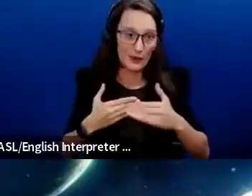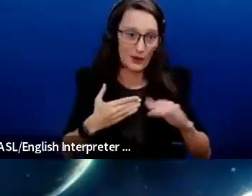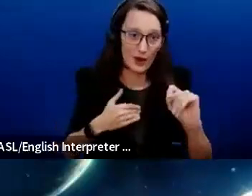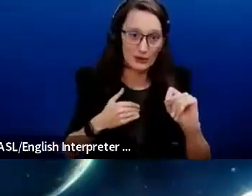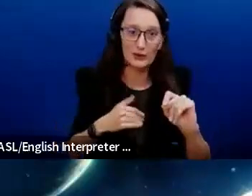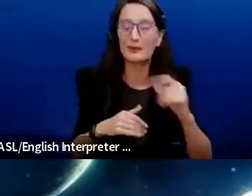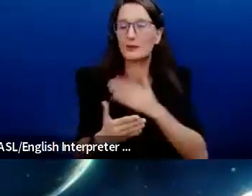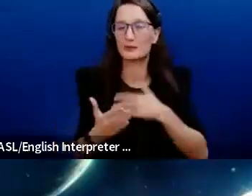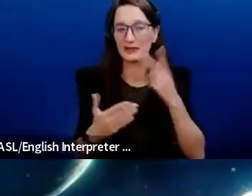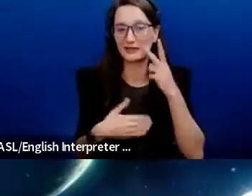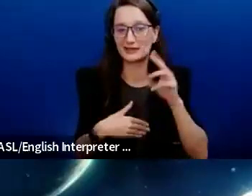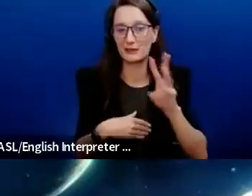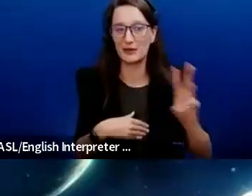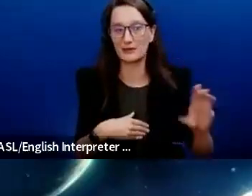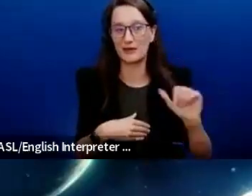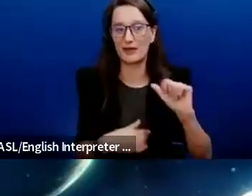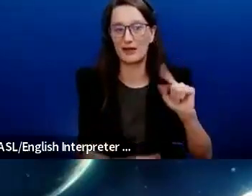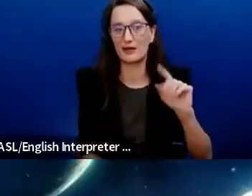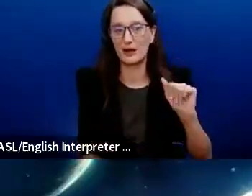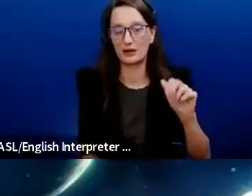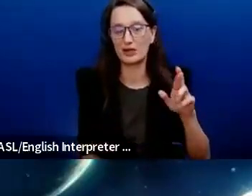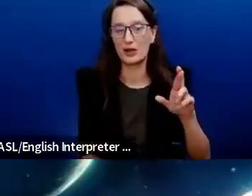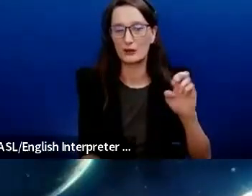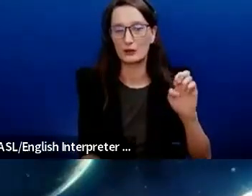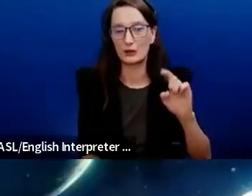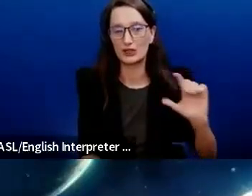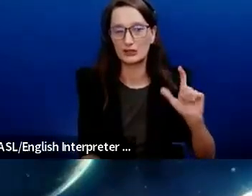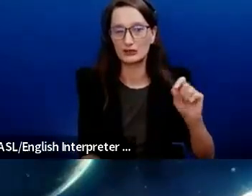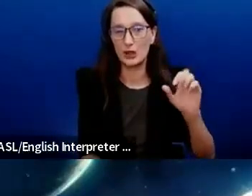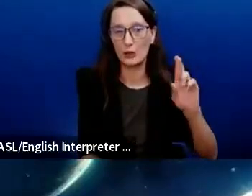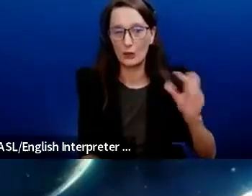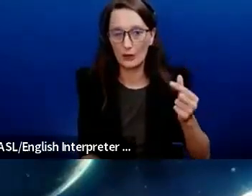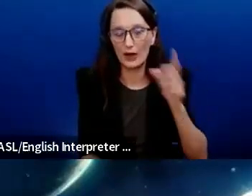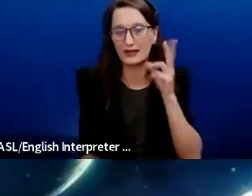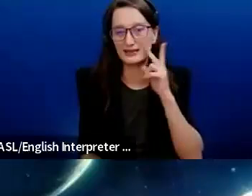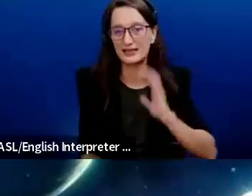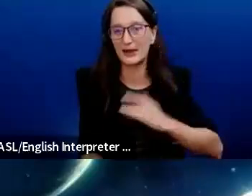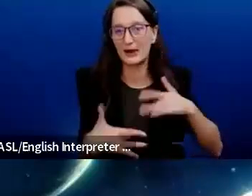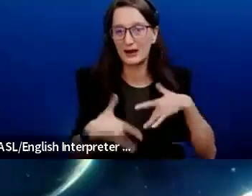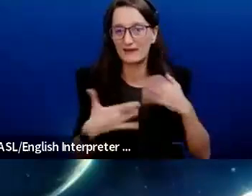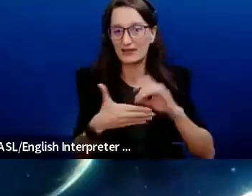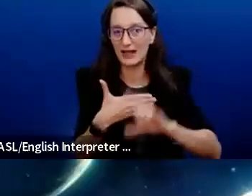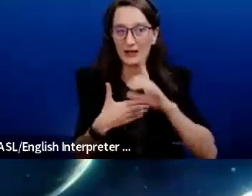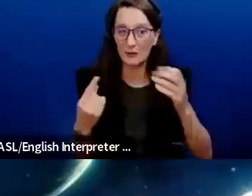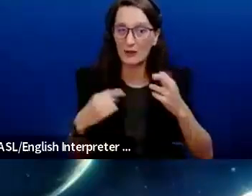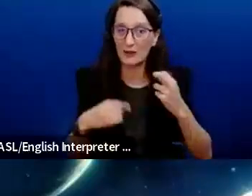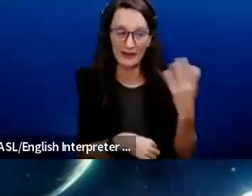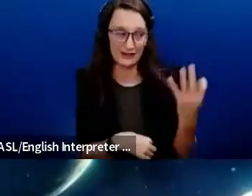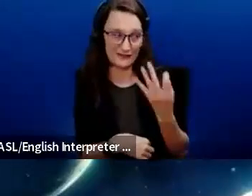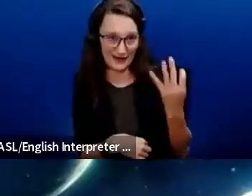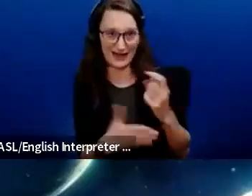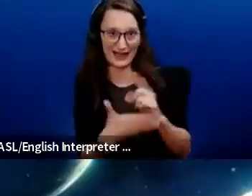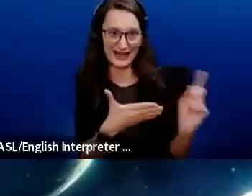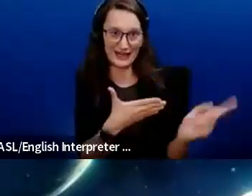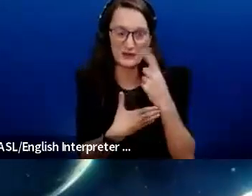our website at altaregional.org and check out our events calendar. We will be back next Friday for more fun with Coffee with Community